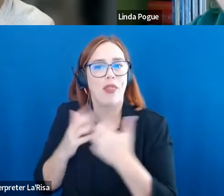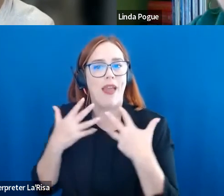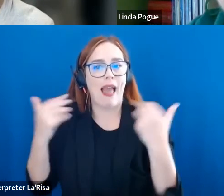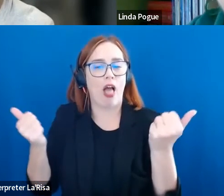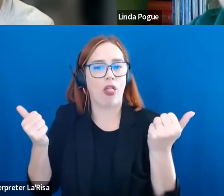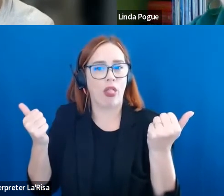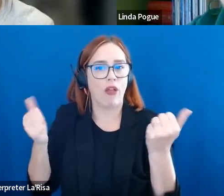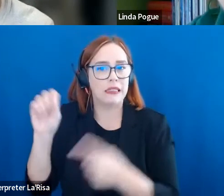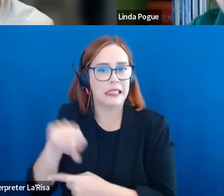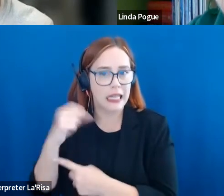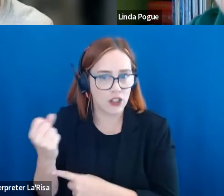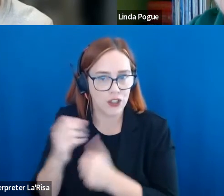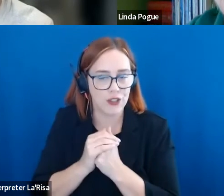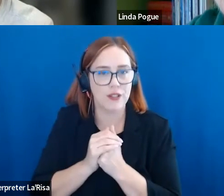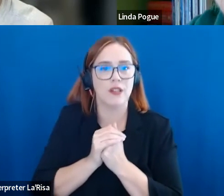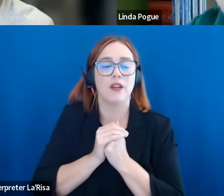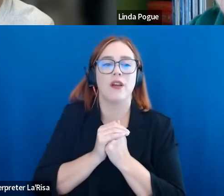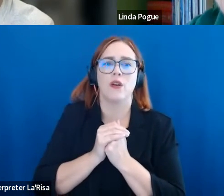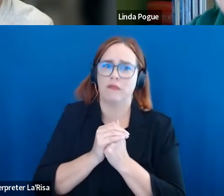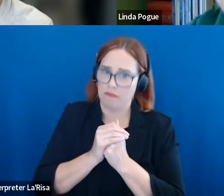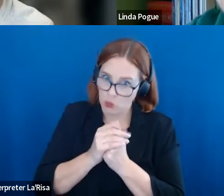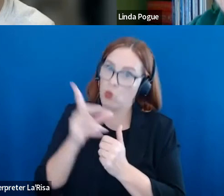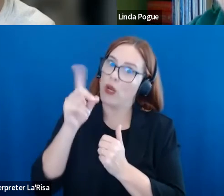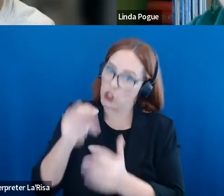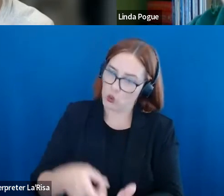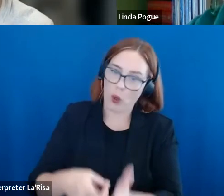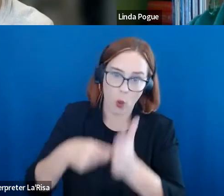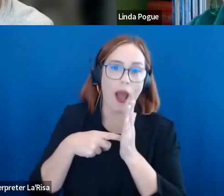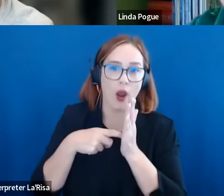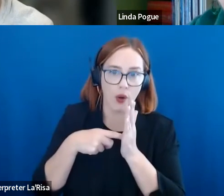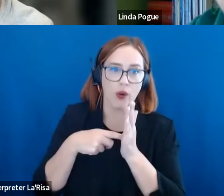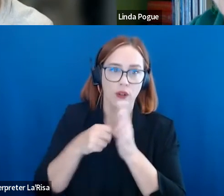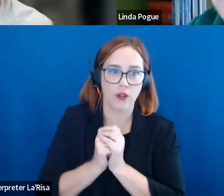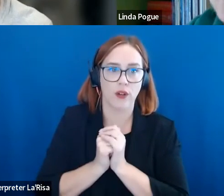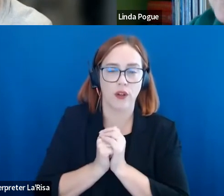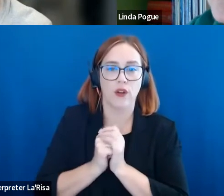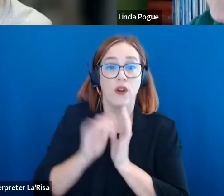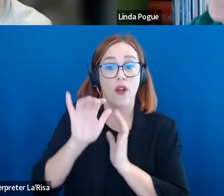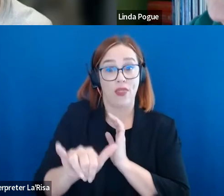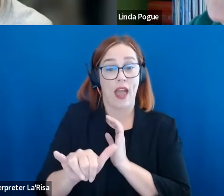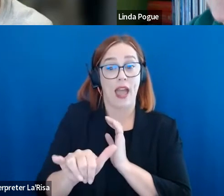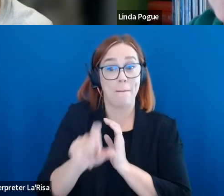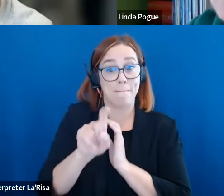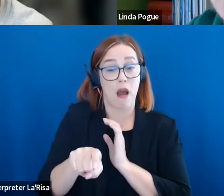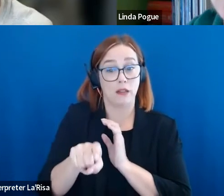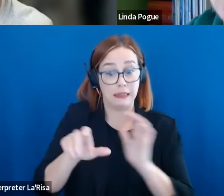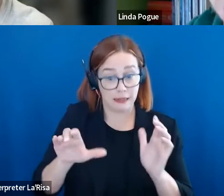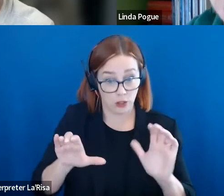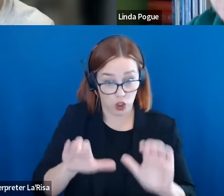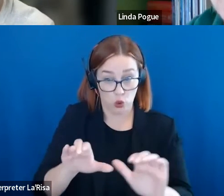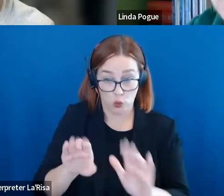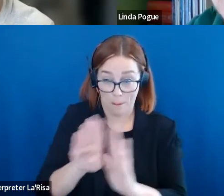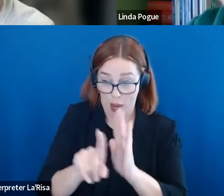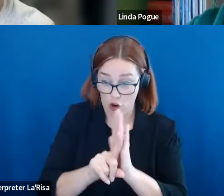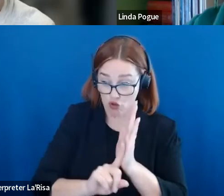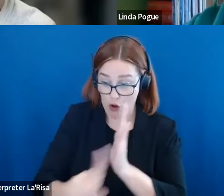It's one of the requirements as well under receiving our Federal Department of Transportation funds